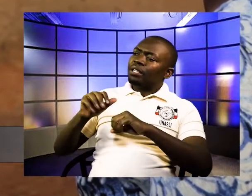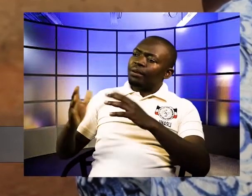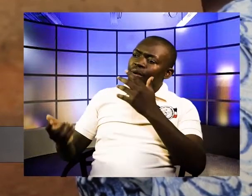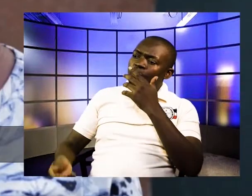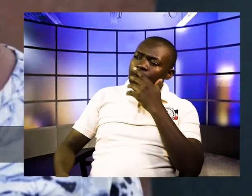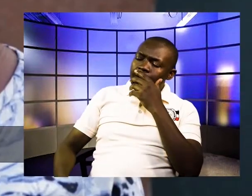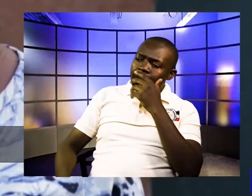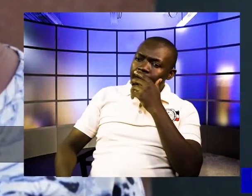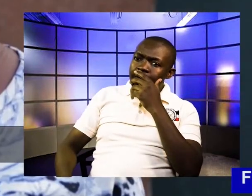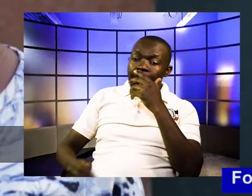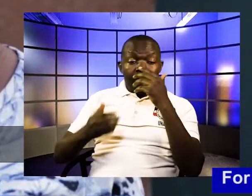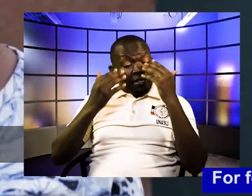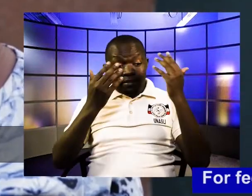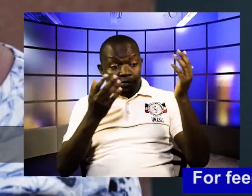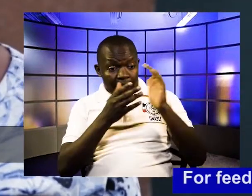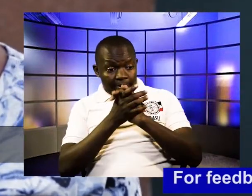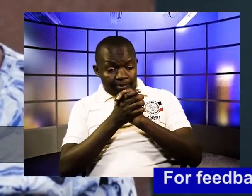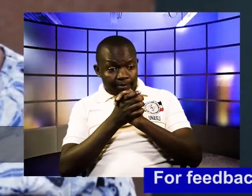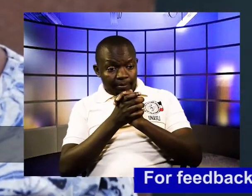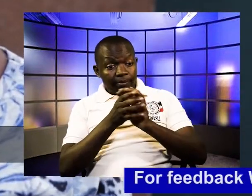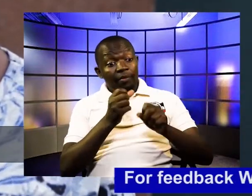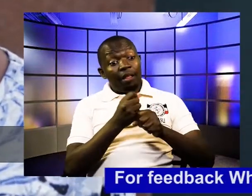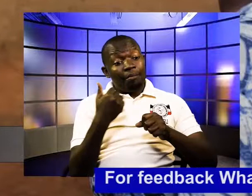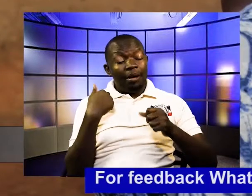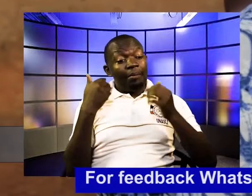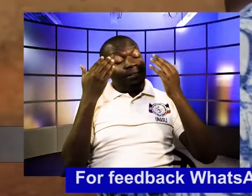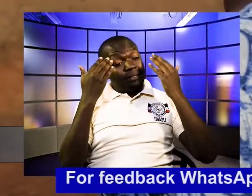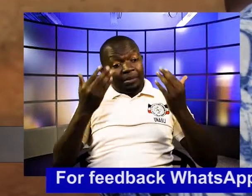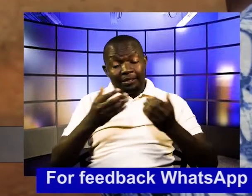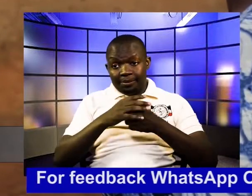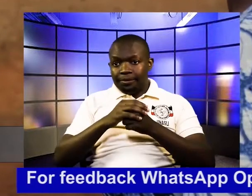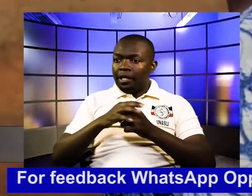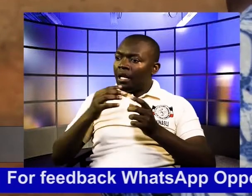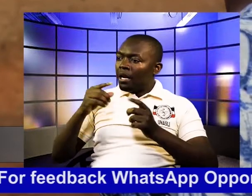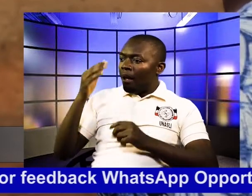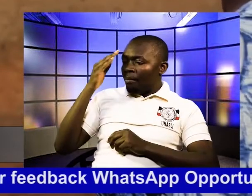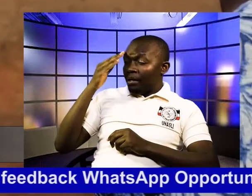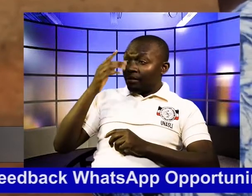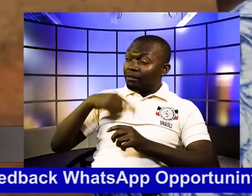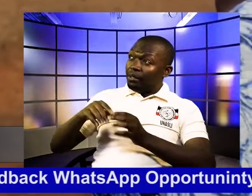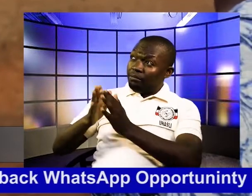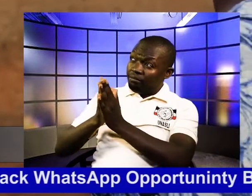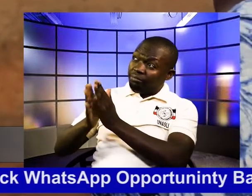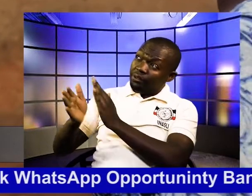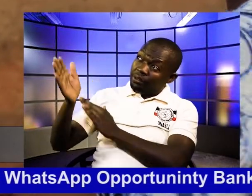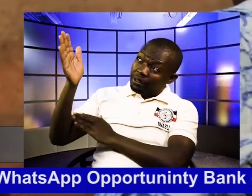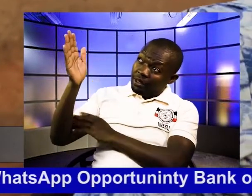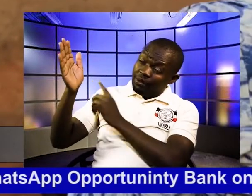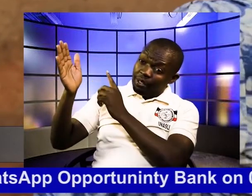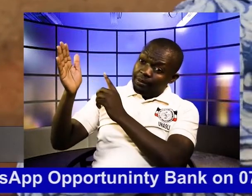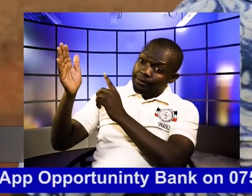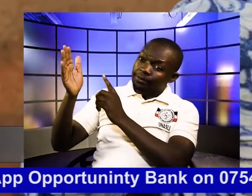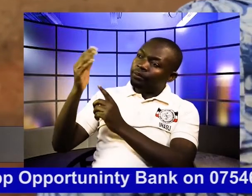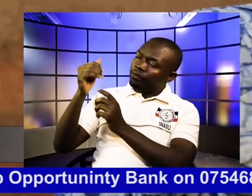otya? Simanyi. Baba simanyi. Nyo manyi. tusabe Katonda. Tusabe